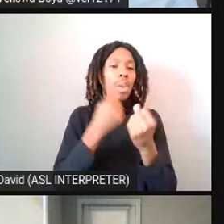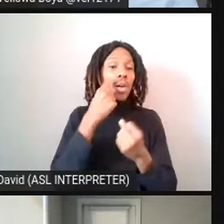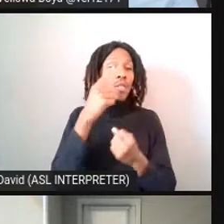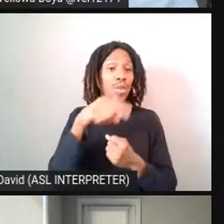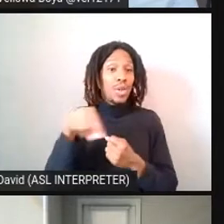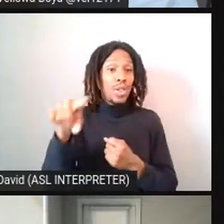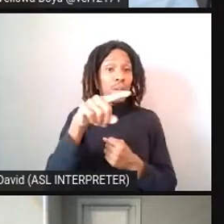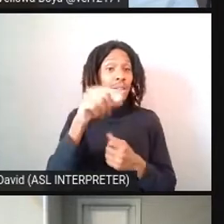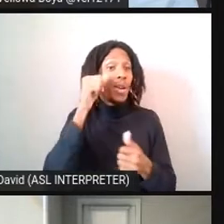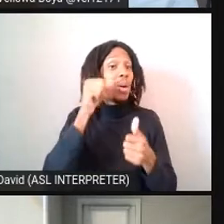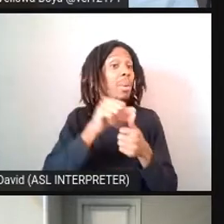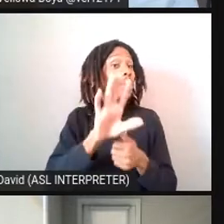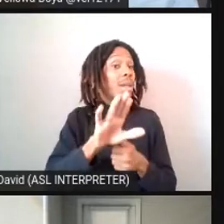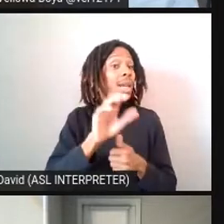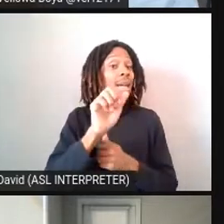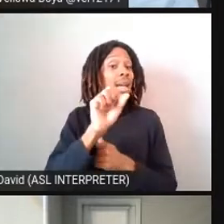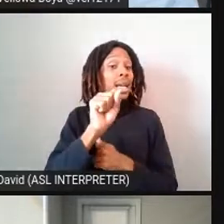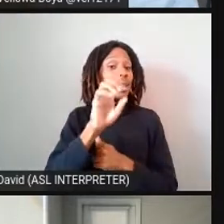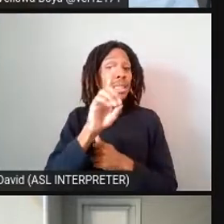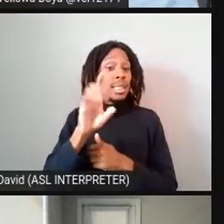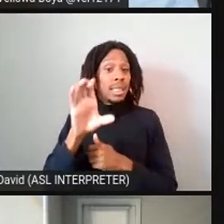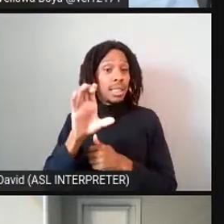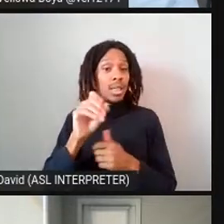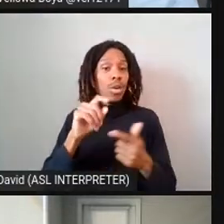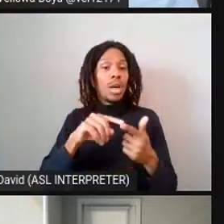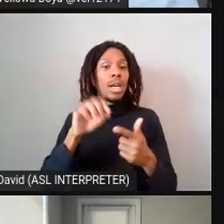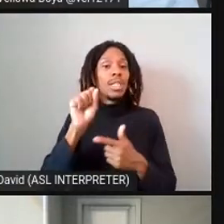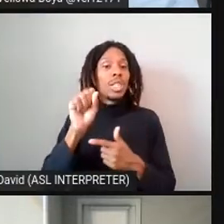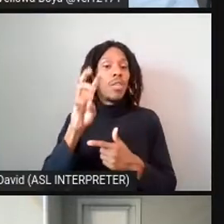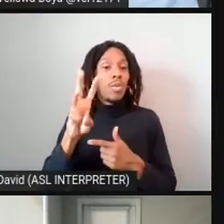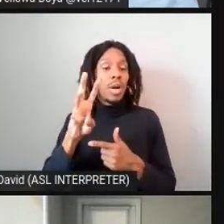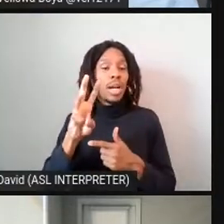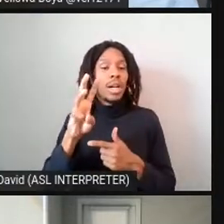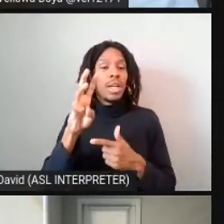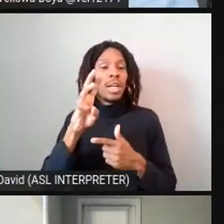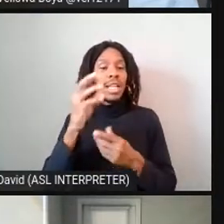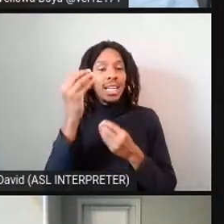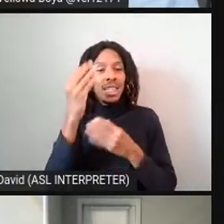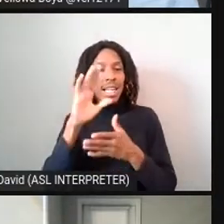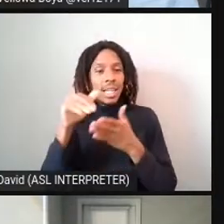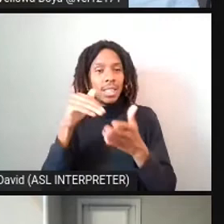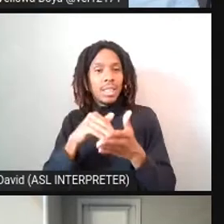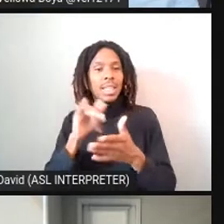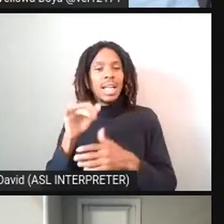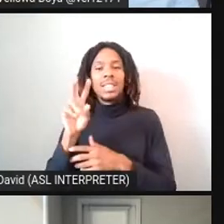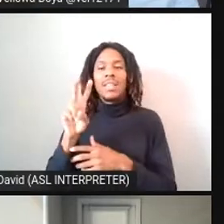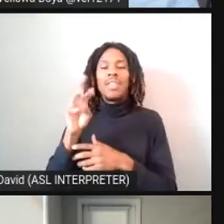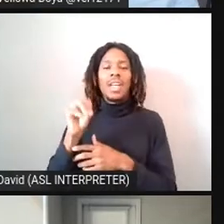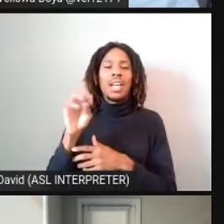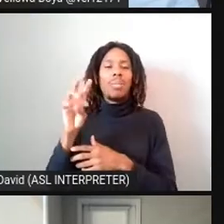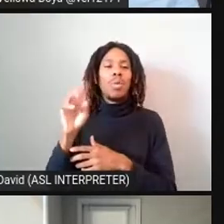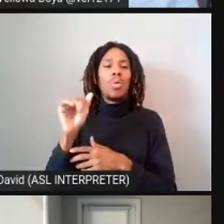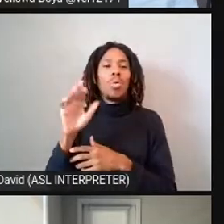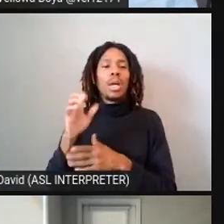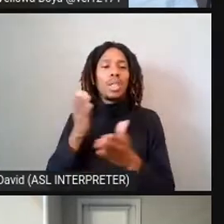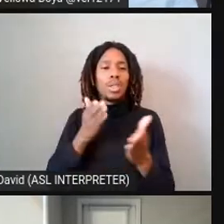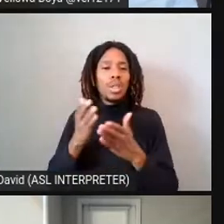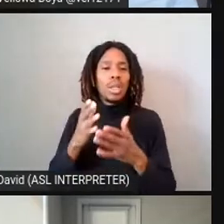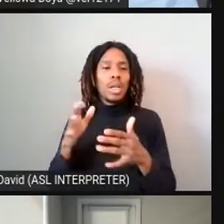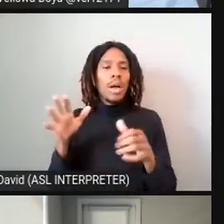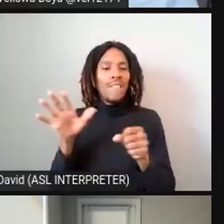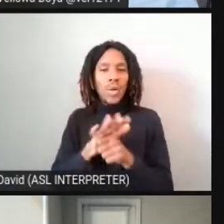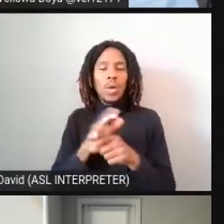remember, the SDDC or the software-defined data center stack is a VMware service, it's a fully